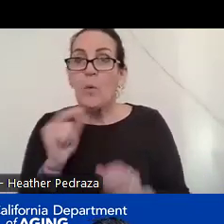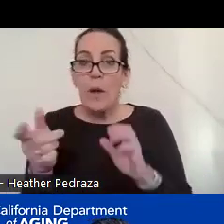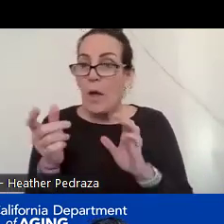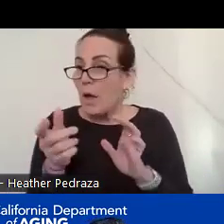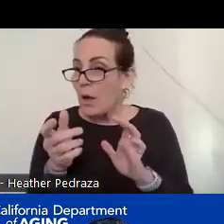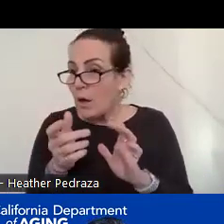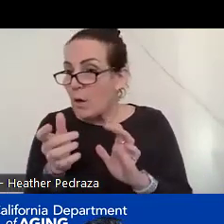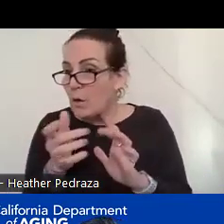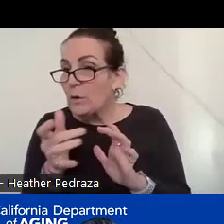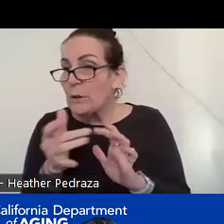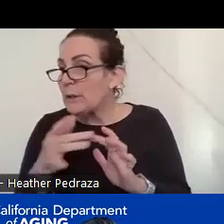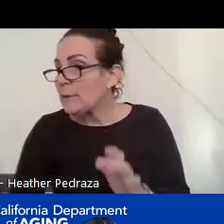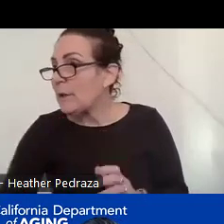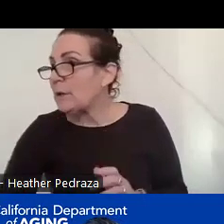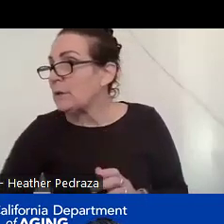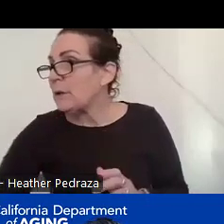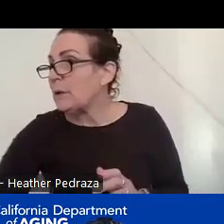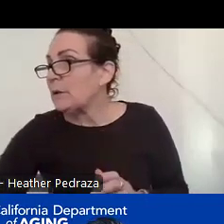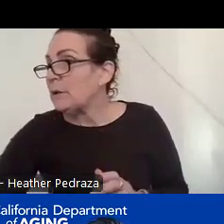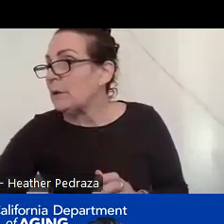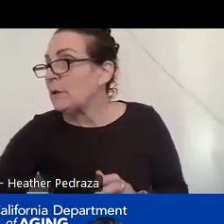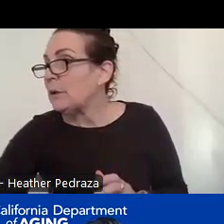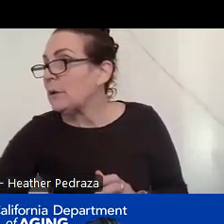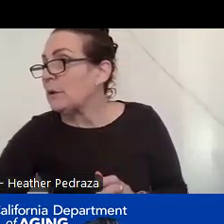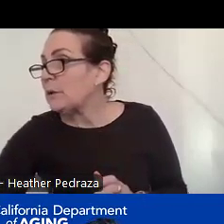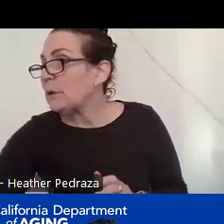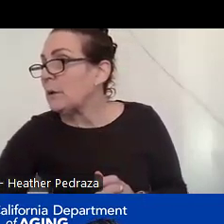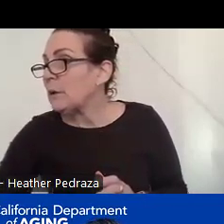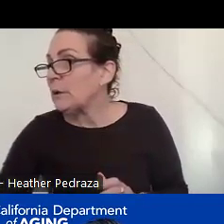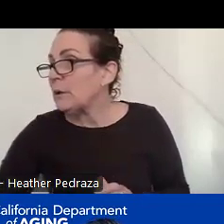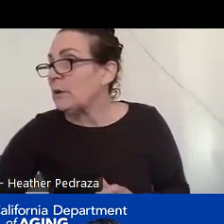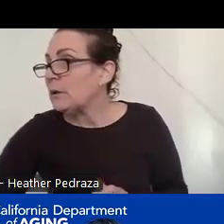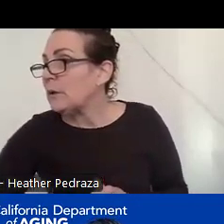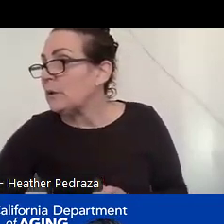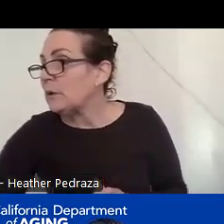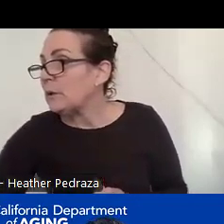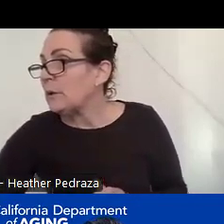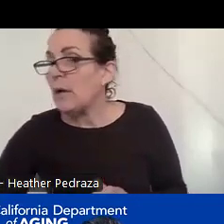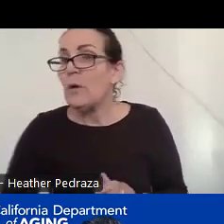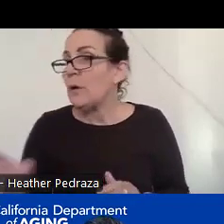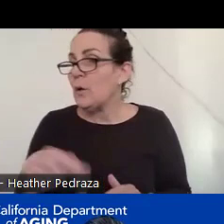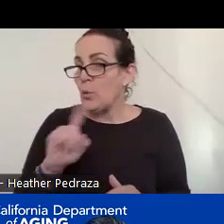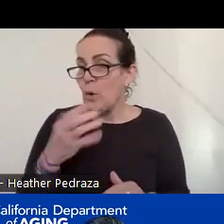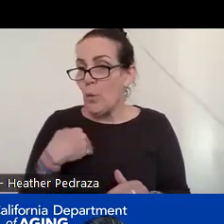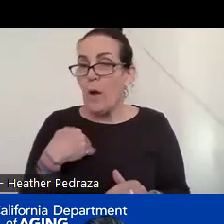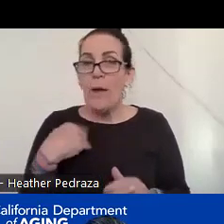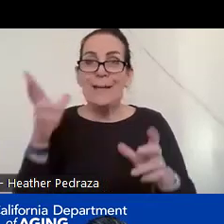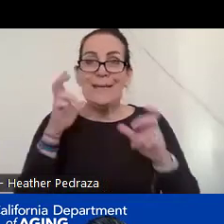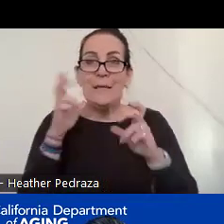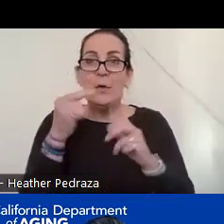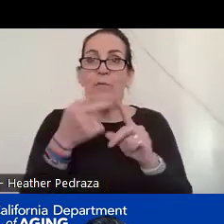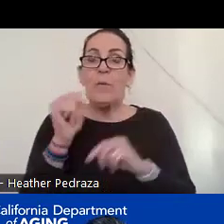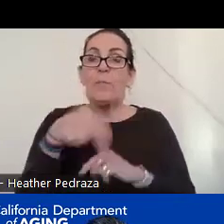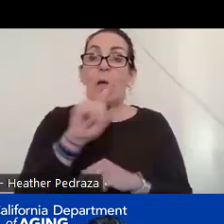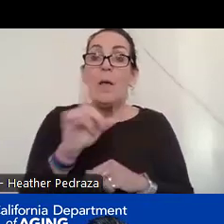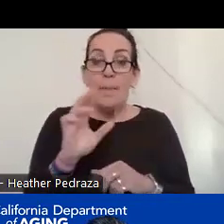large part, because at the heart of this project, it's about collecting stakeholder feedback. We want to hear directly from the broad network of partners who have helped